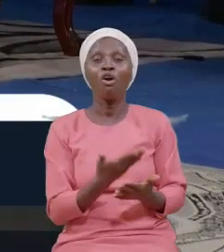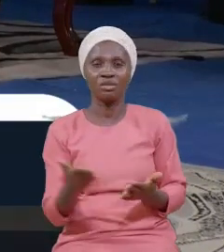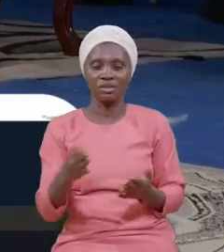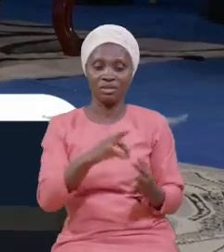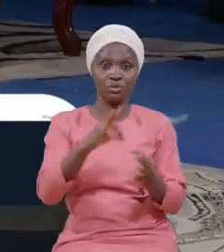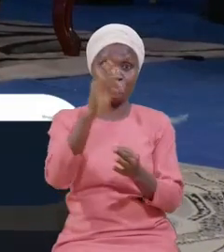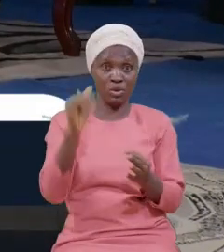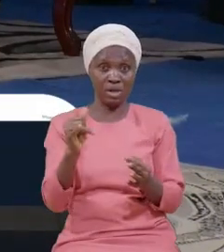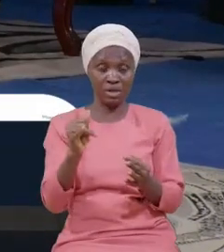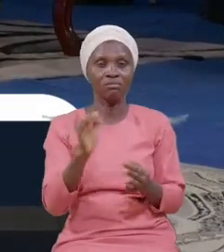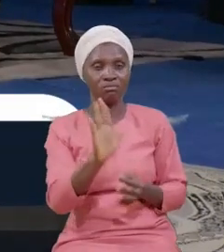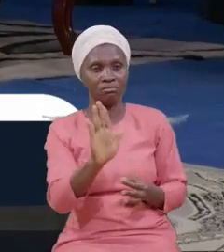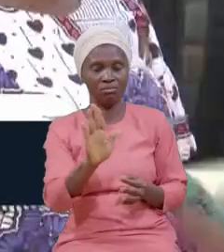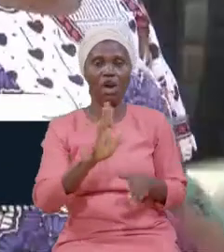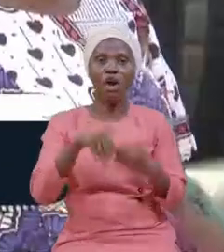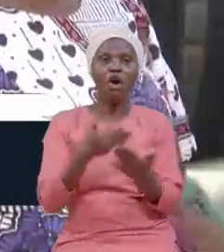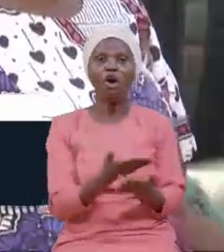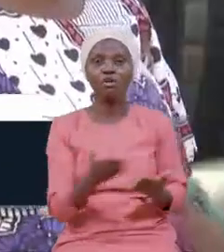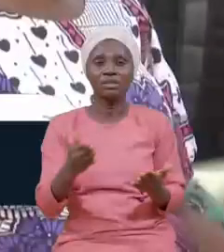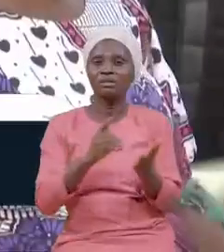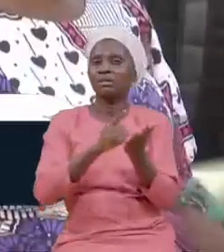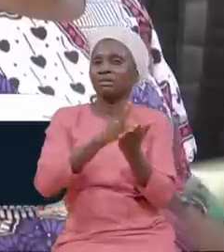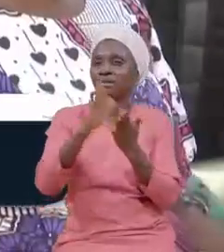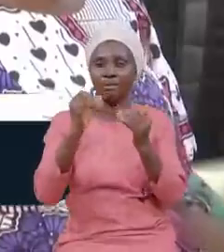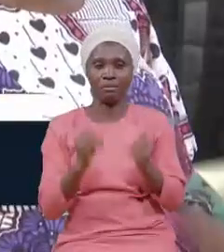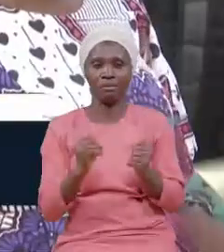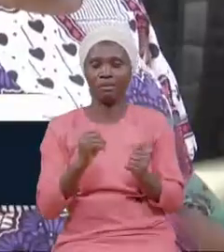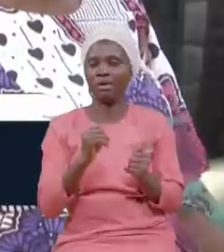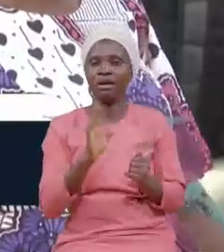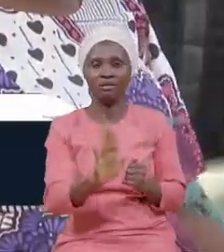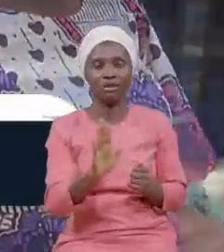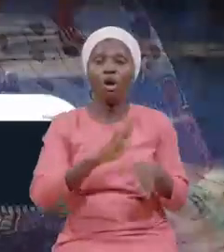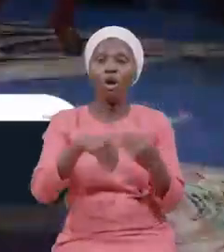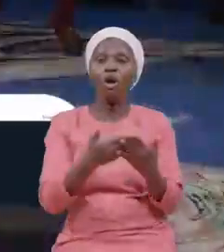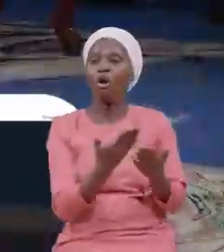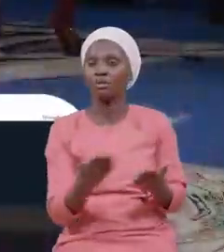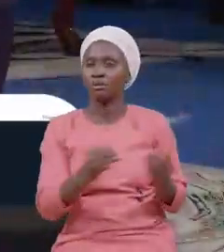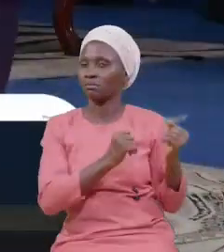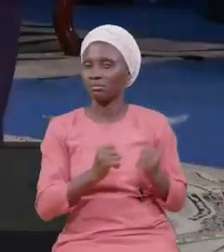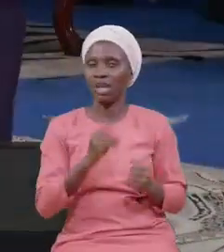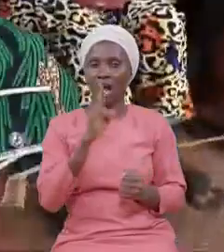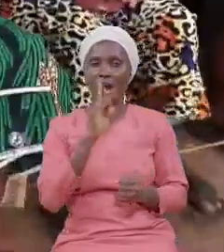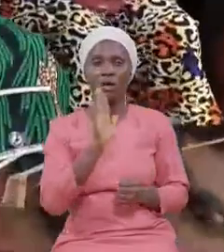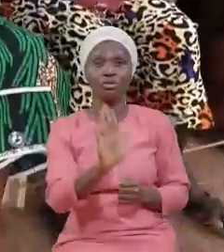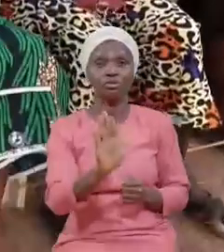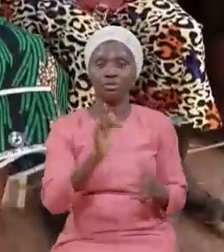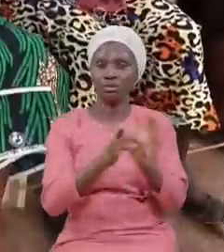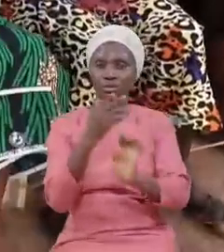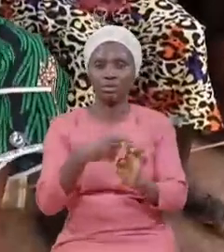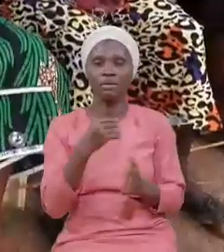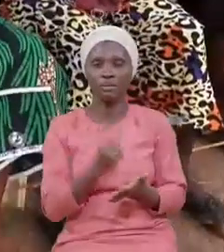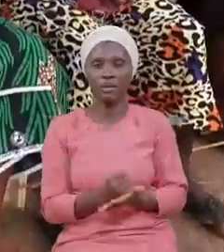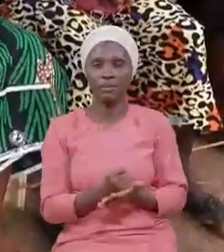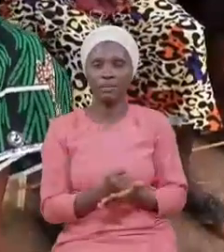All things supernatural. All things strengthening. They are yours in Jesus. Number one is